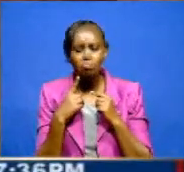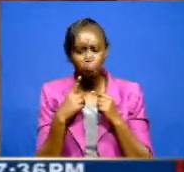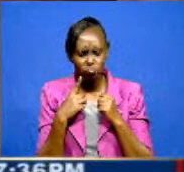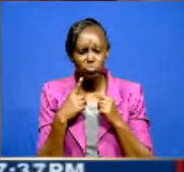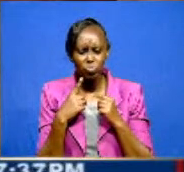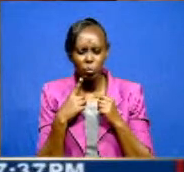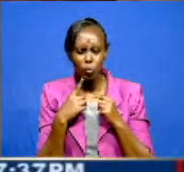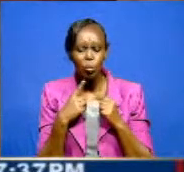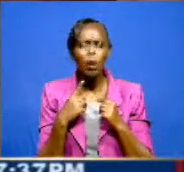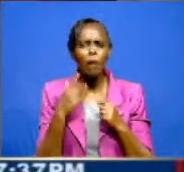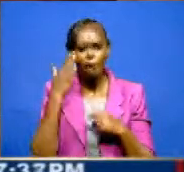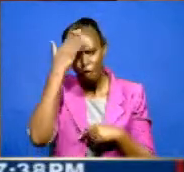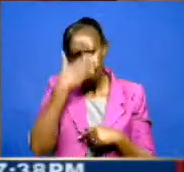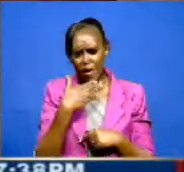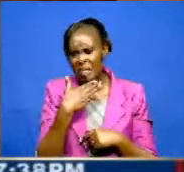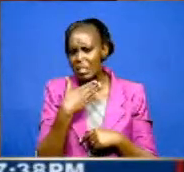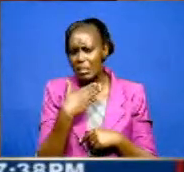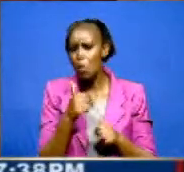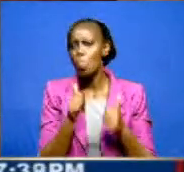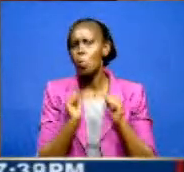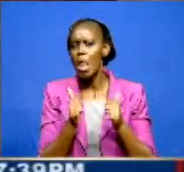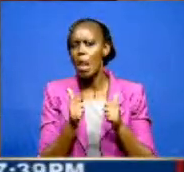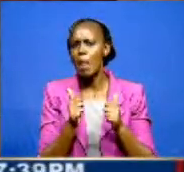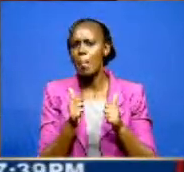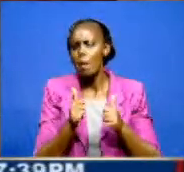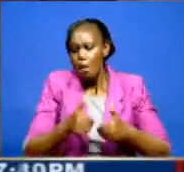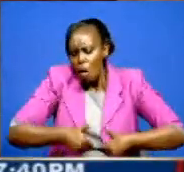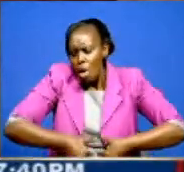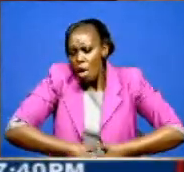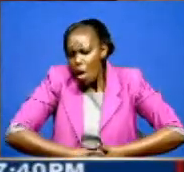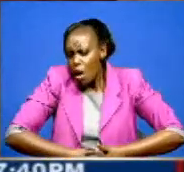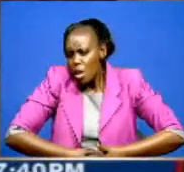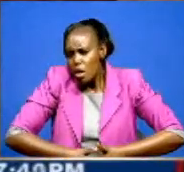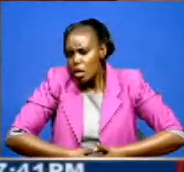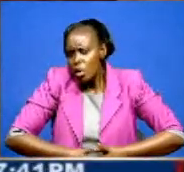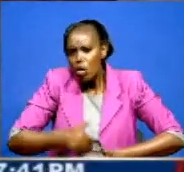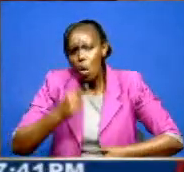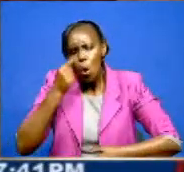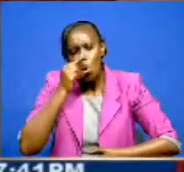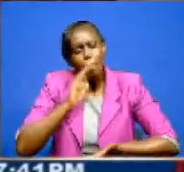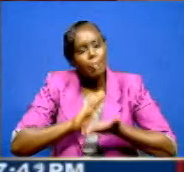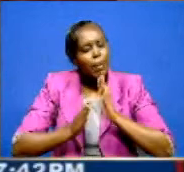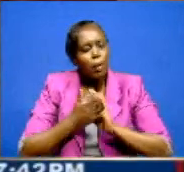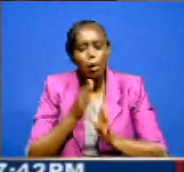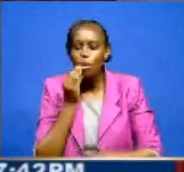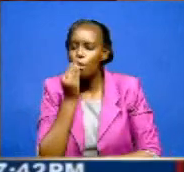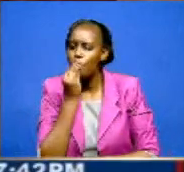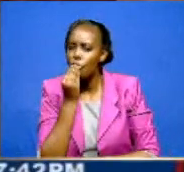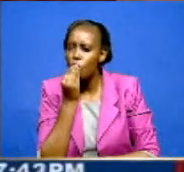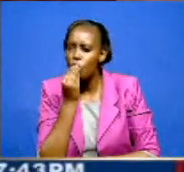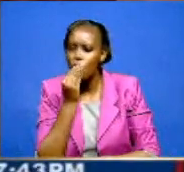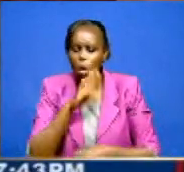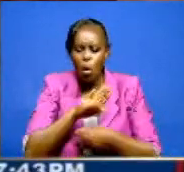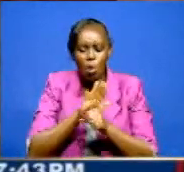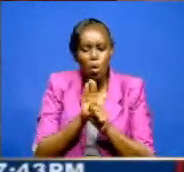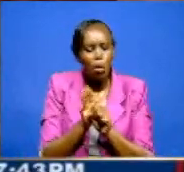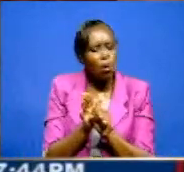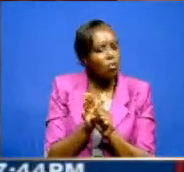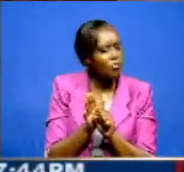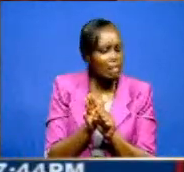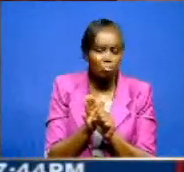faces, but they're hungry. At home, there's nothing. the COVID pandemic